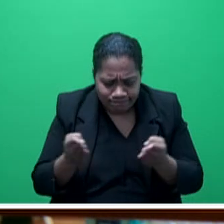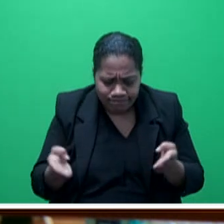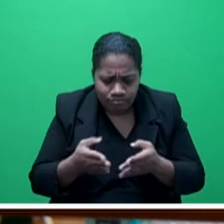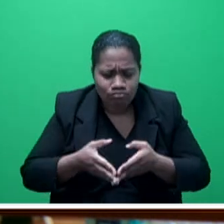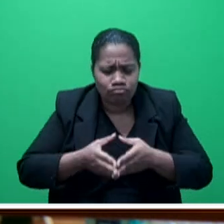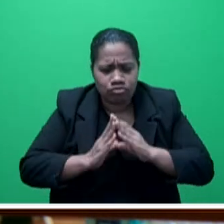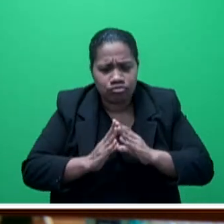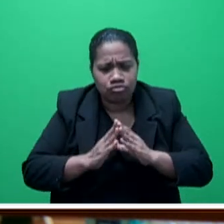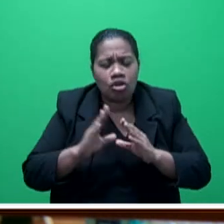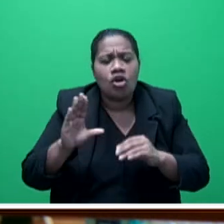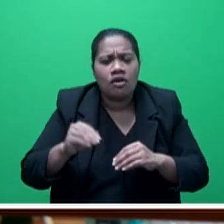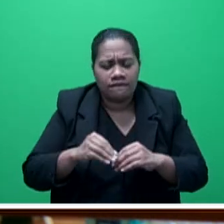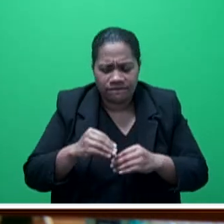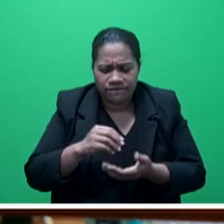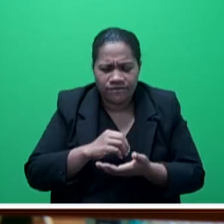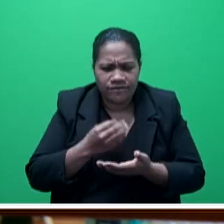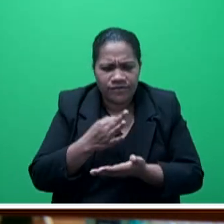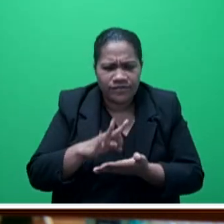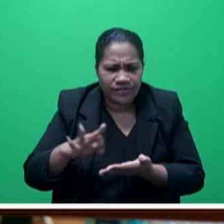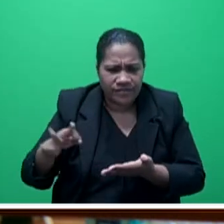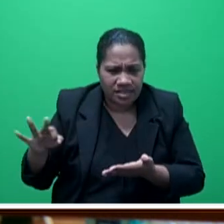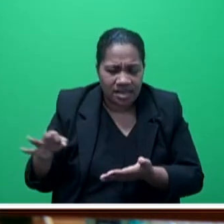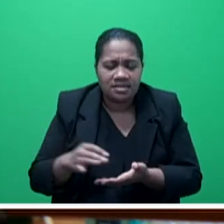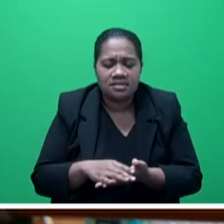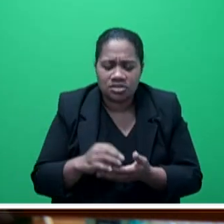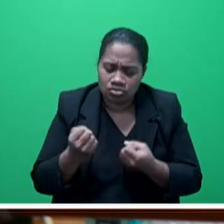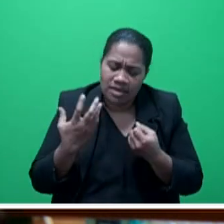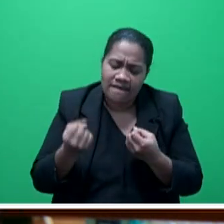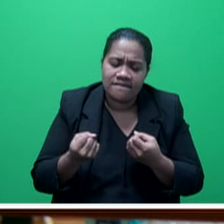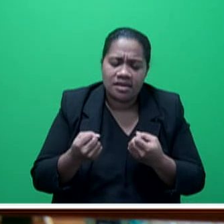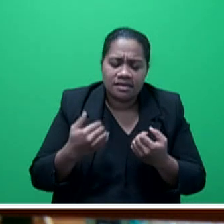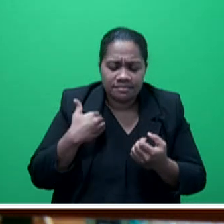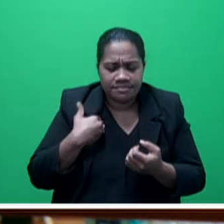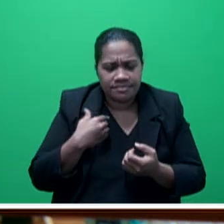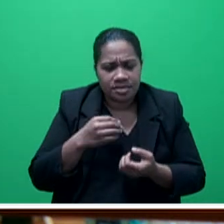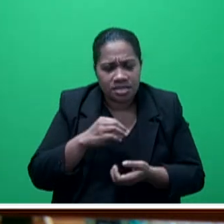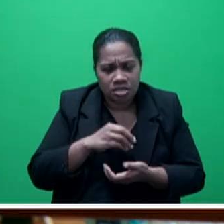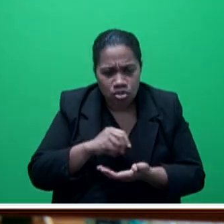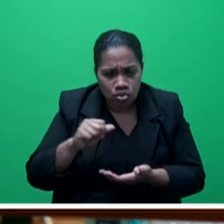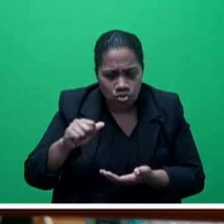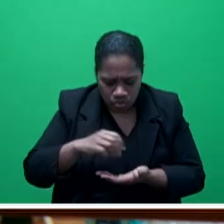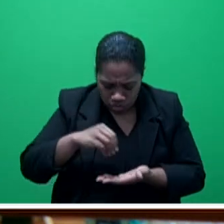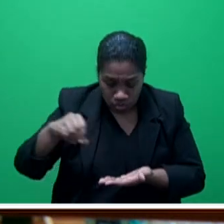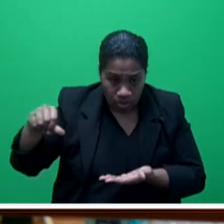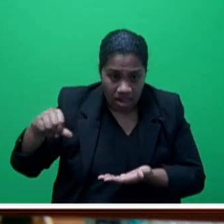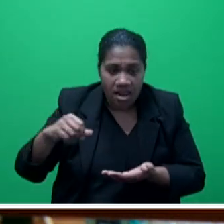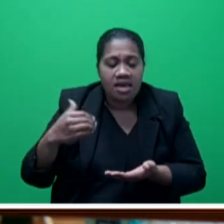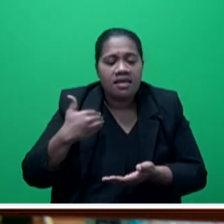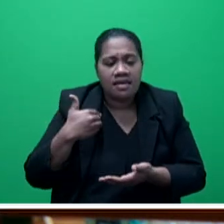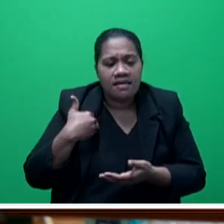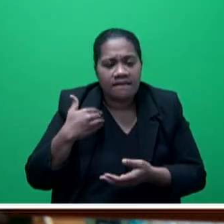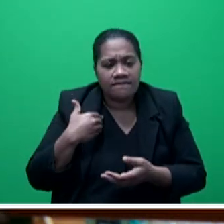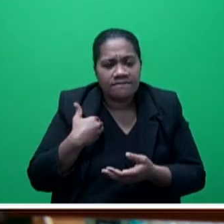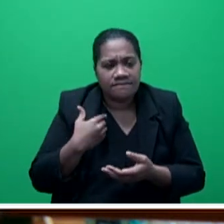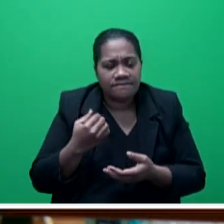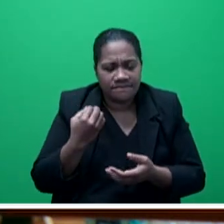farming systems promoting healthy soil, healthy crops. Honorable Speaker, while progressing the above initiative, the